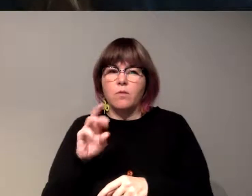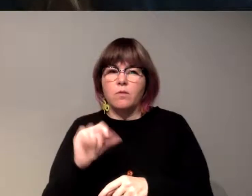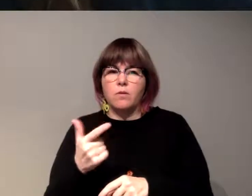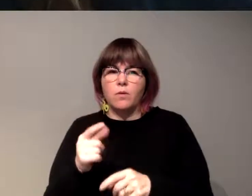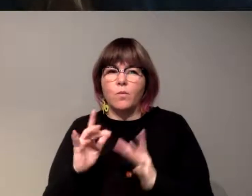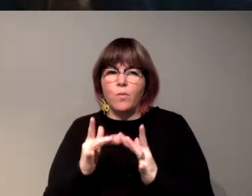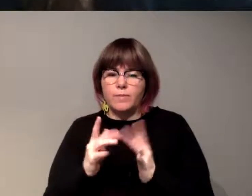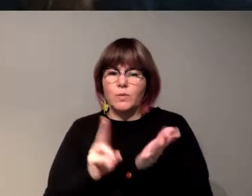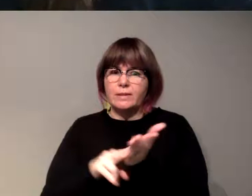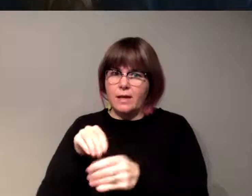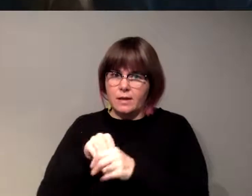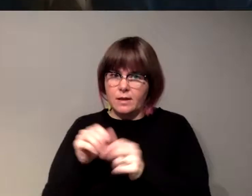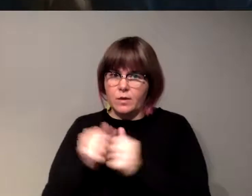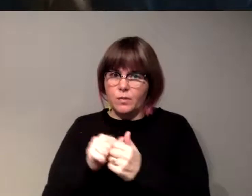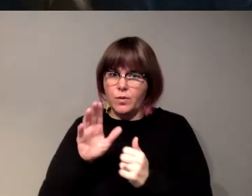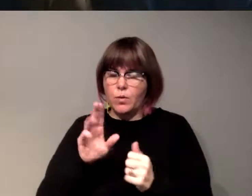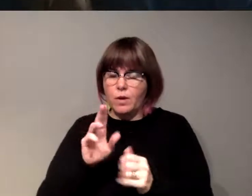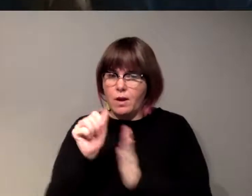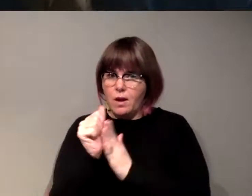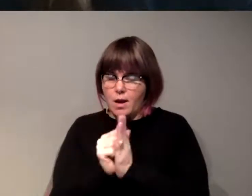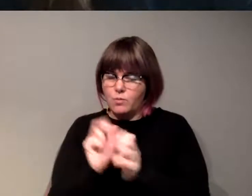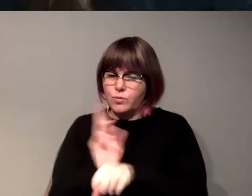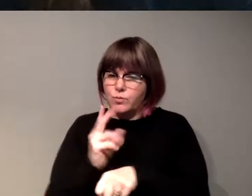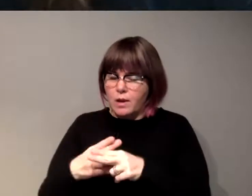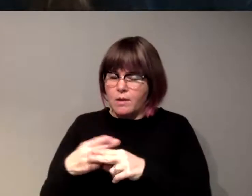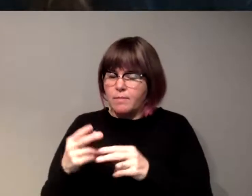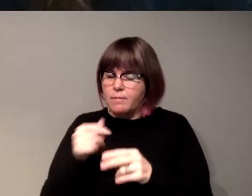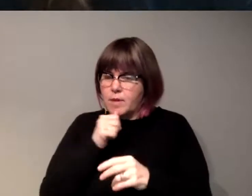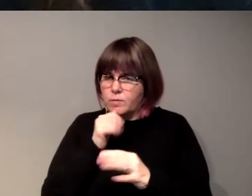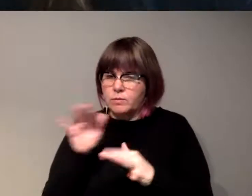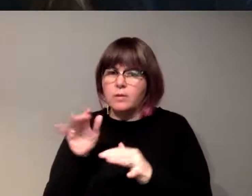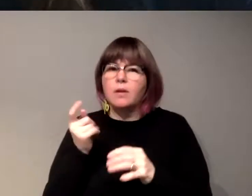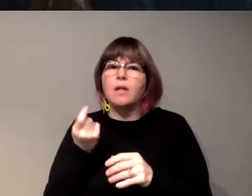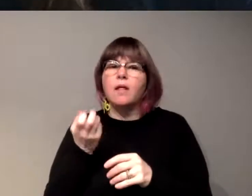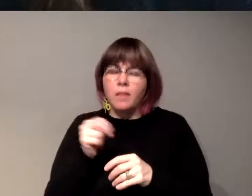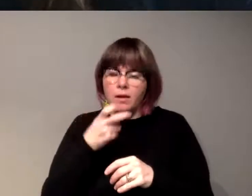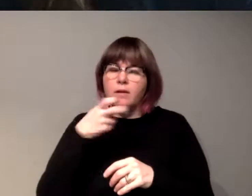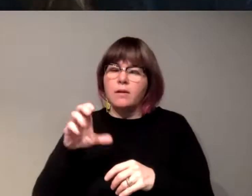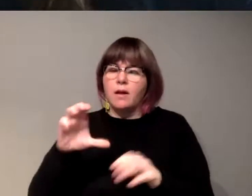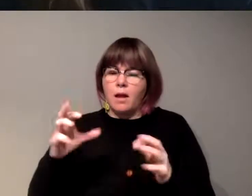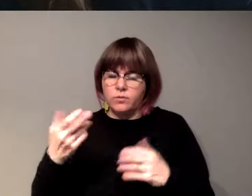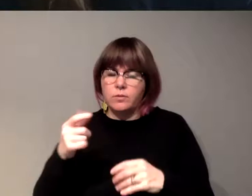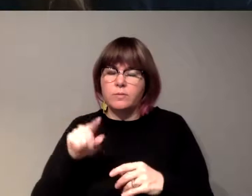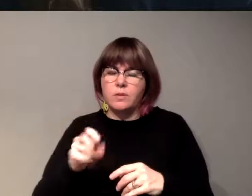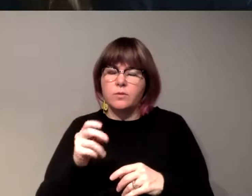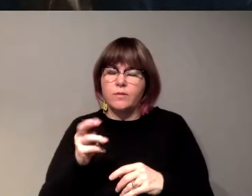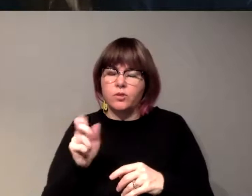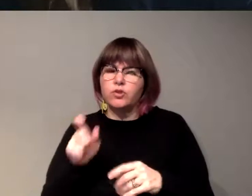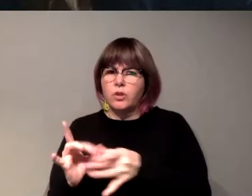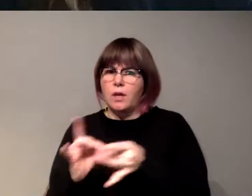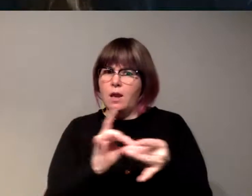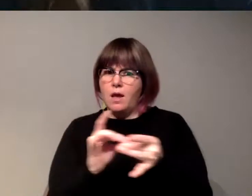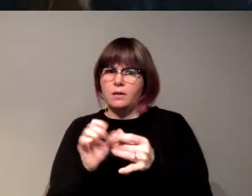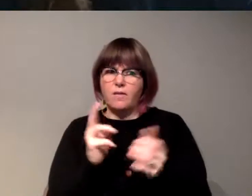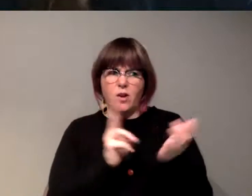So sign in with your Zooniverse account and username on the Zooniverse website, then go to classroom.zooniverse. It should connect, like if you're logged